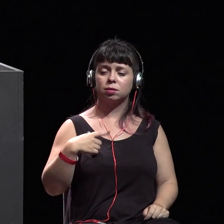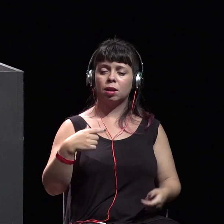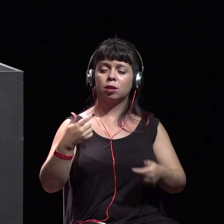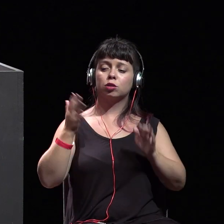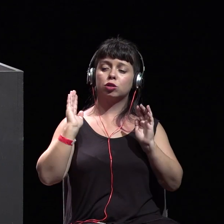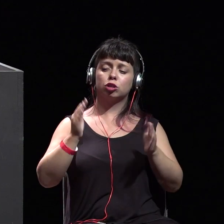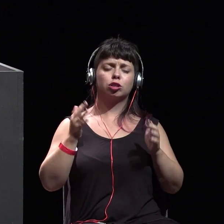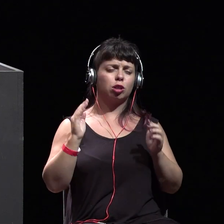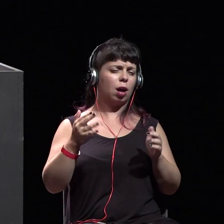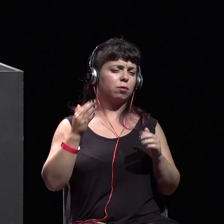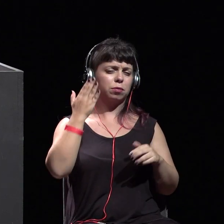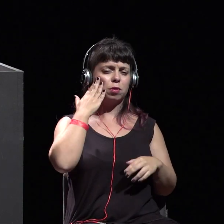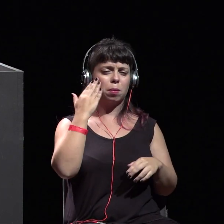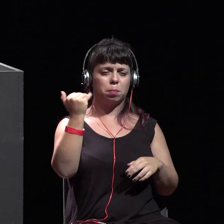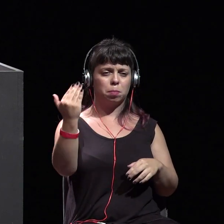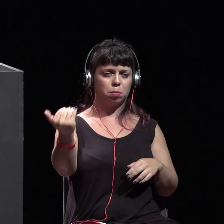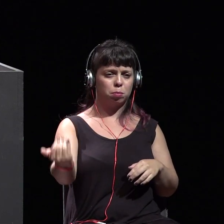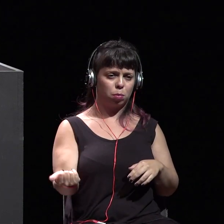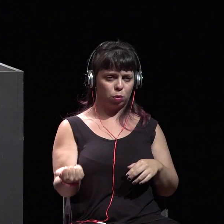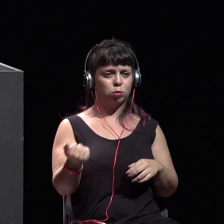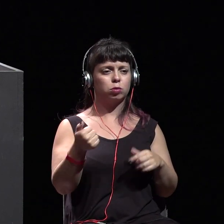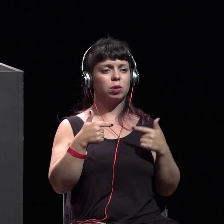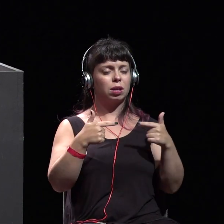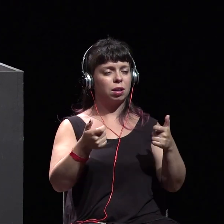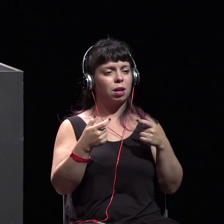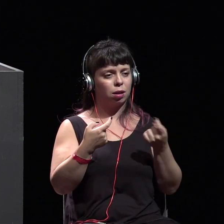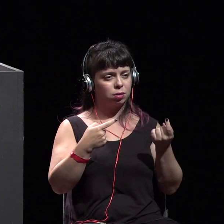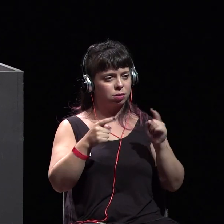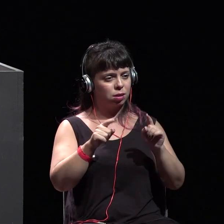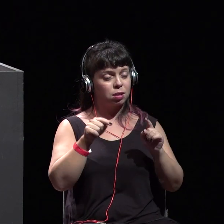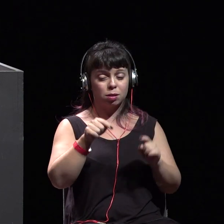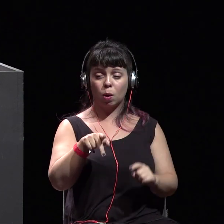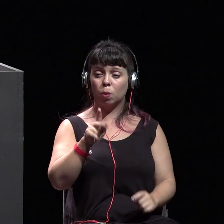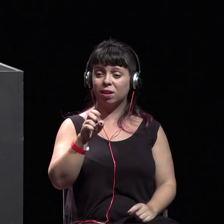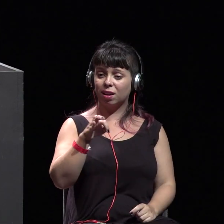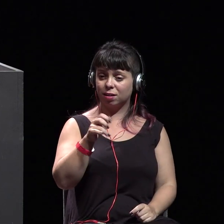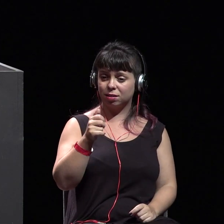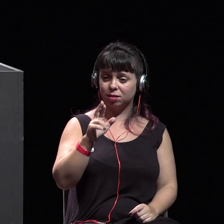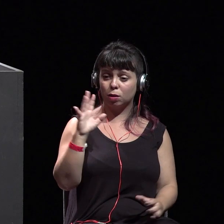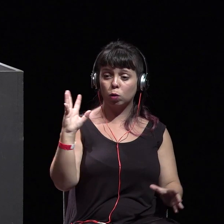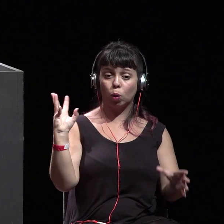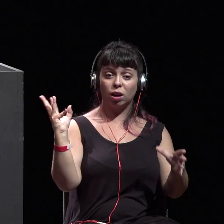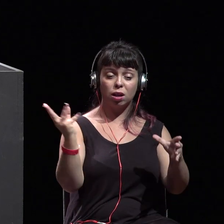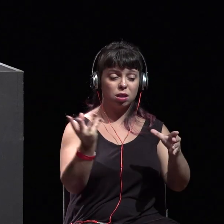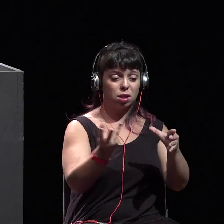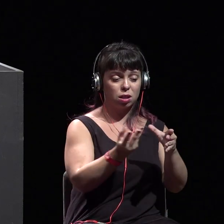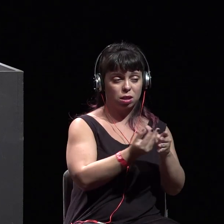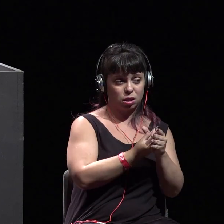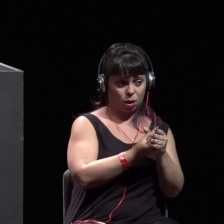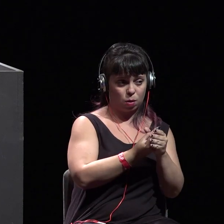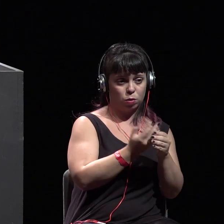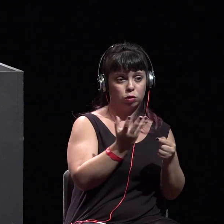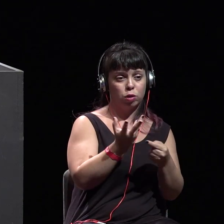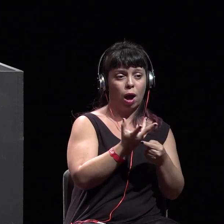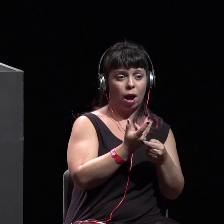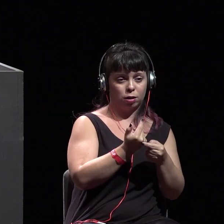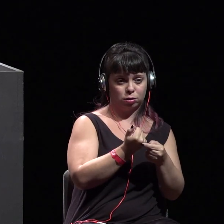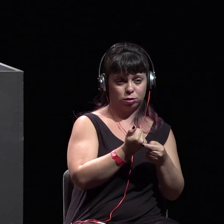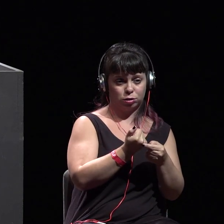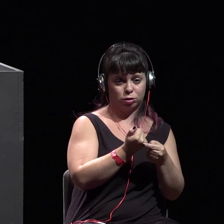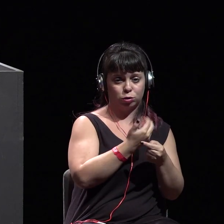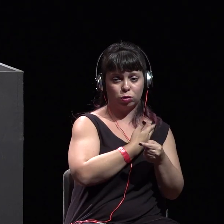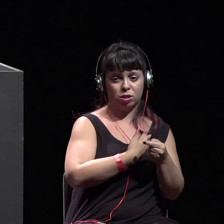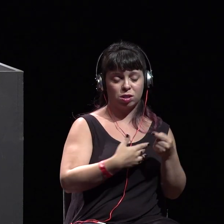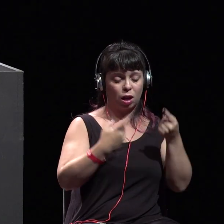one hand, Candace collects anti-state violence art, and on the other hand, he directly participates in the practice of state